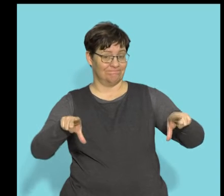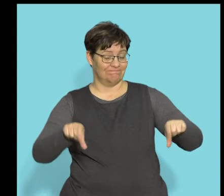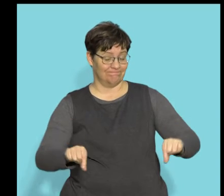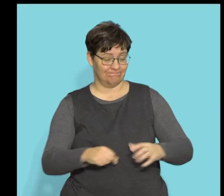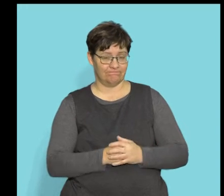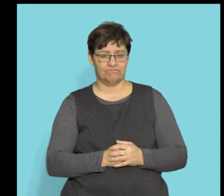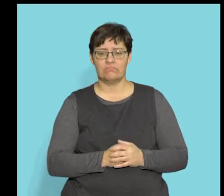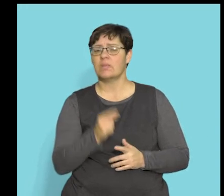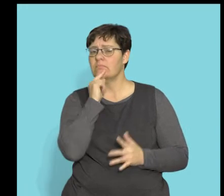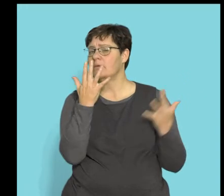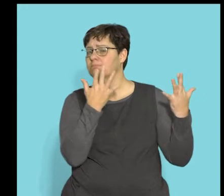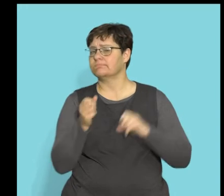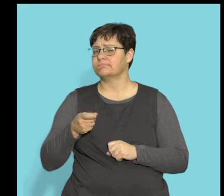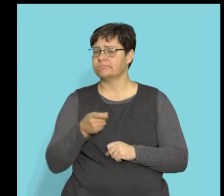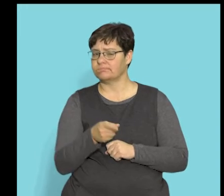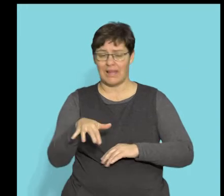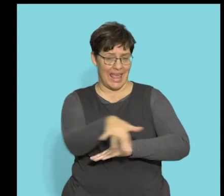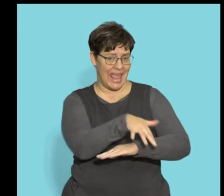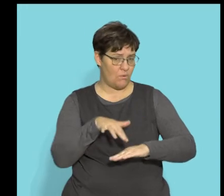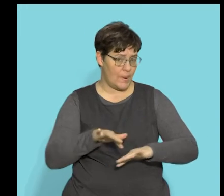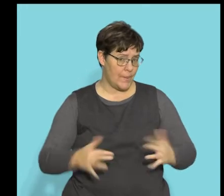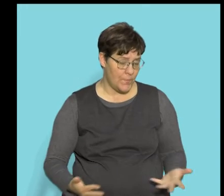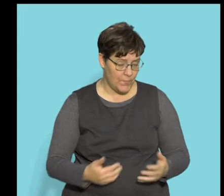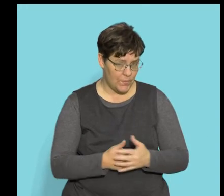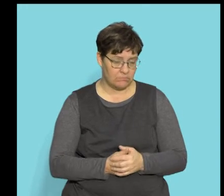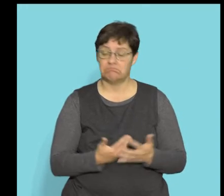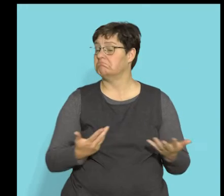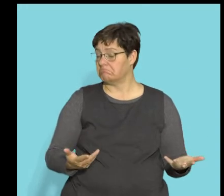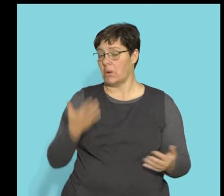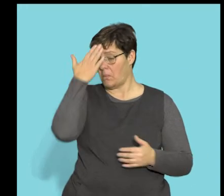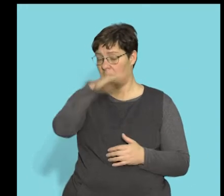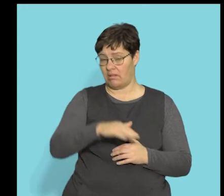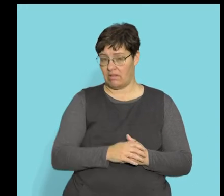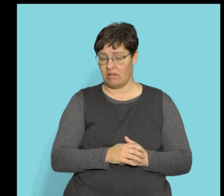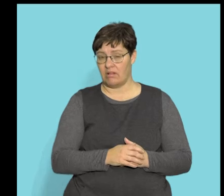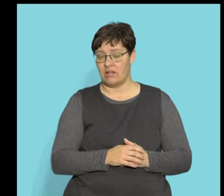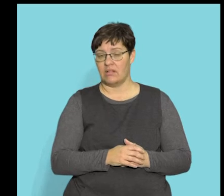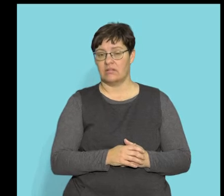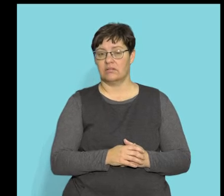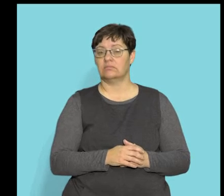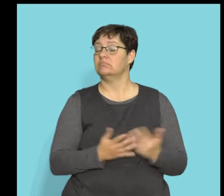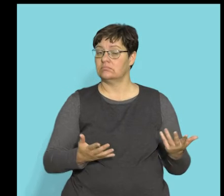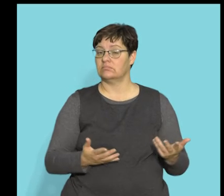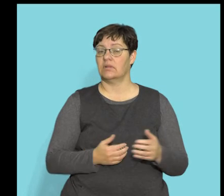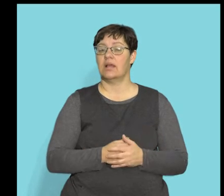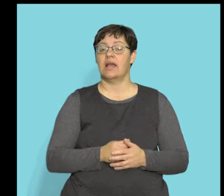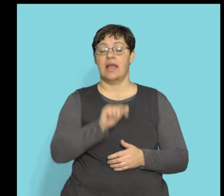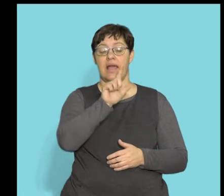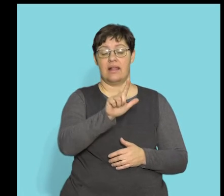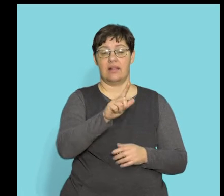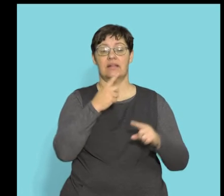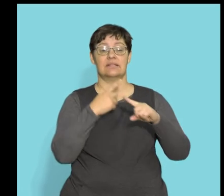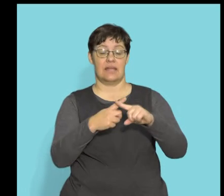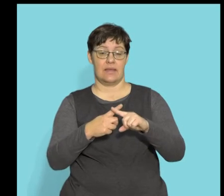And how am I going to calculate the area of this rectangle? Well, I know the area of a rectangle can be found by saying